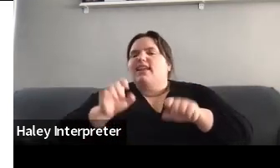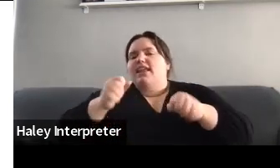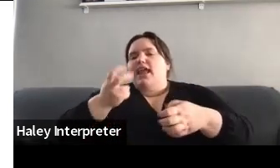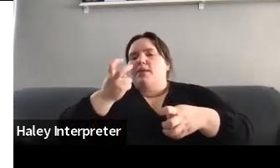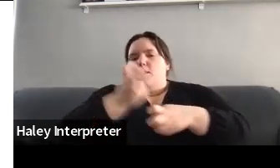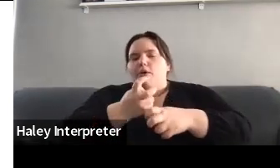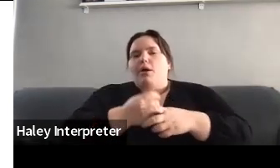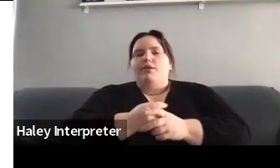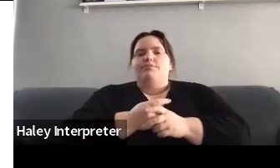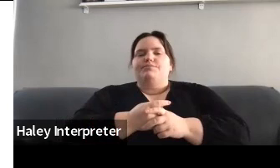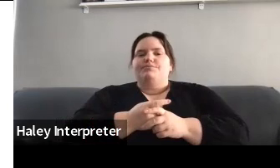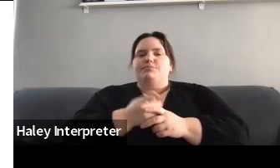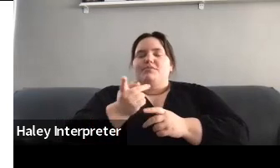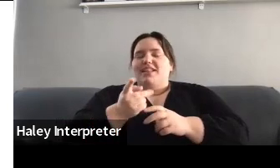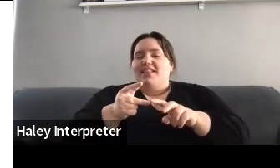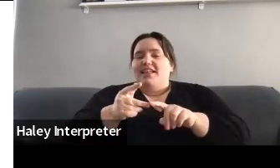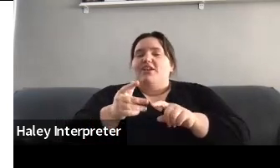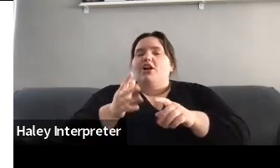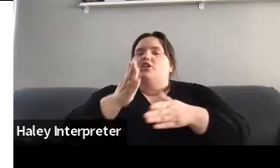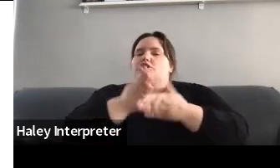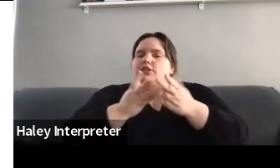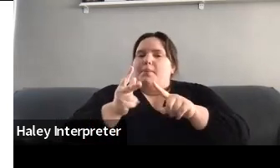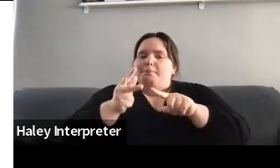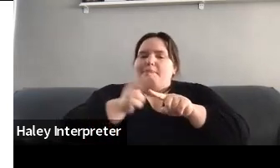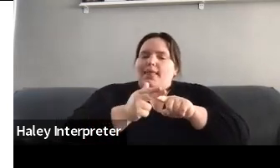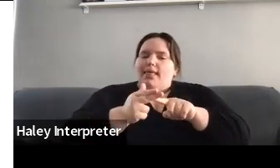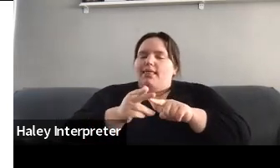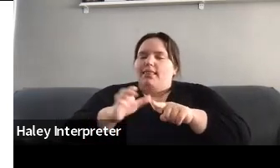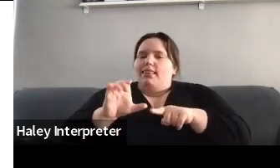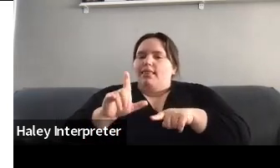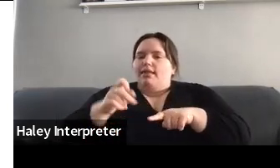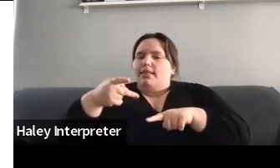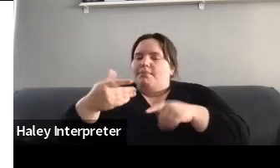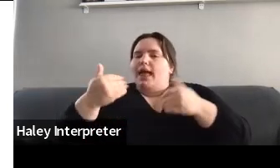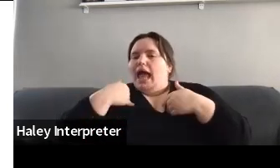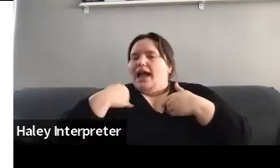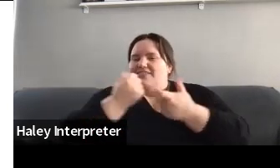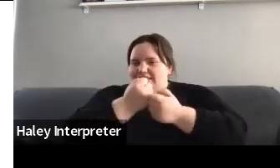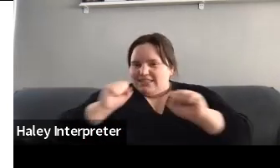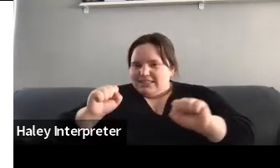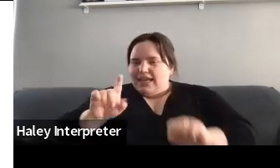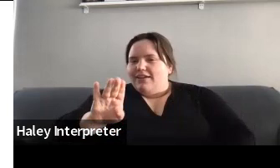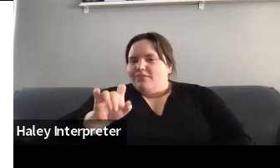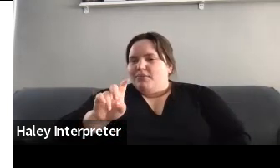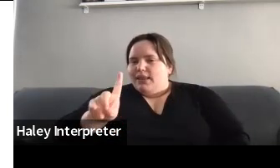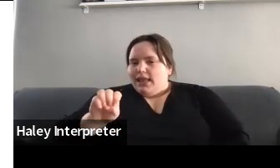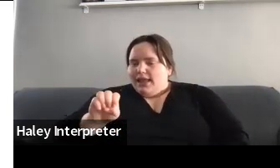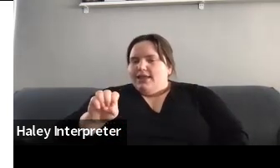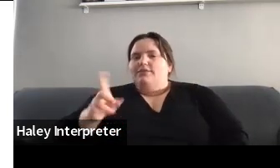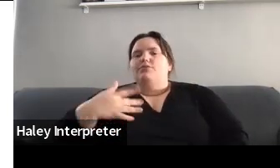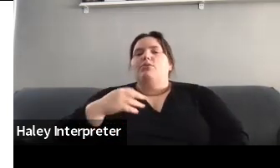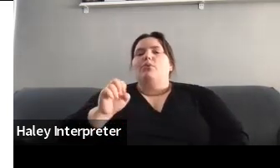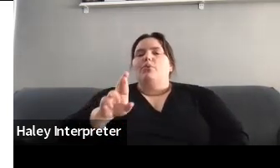have safety blades and also electronic quick sensors. So the quick is the part of the